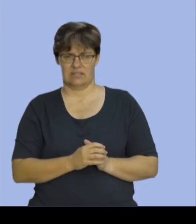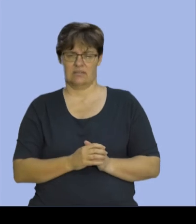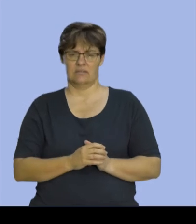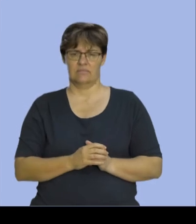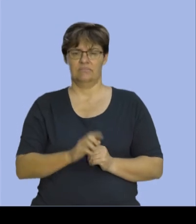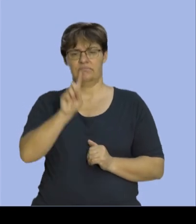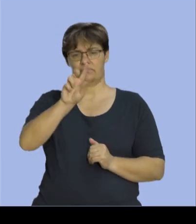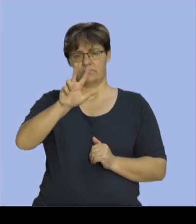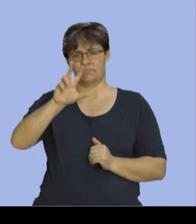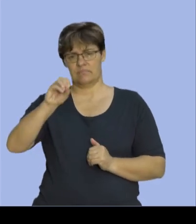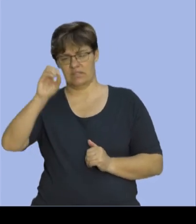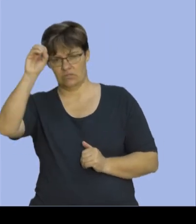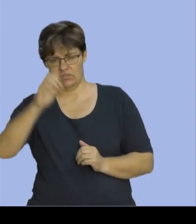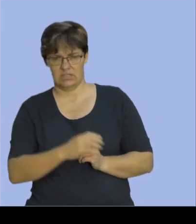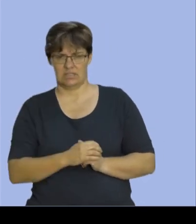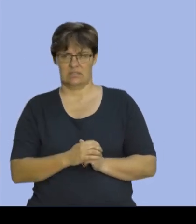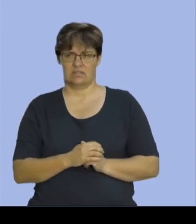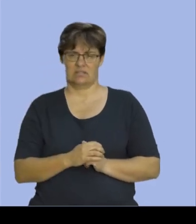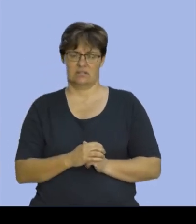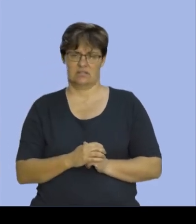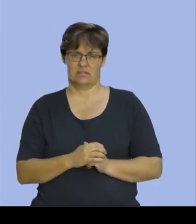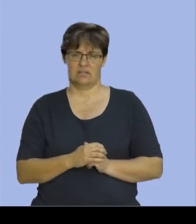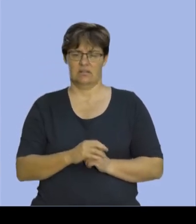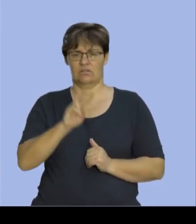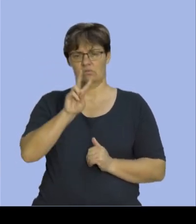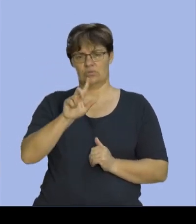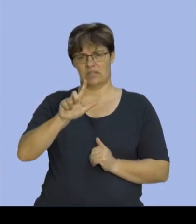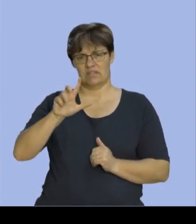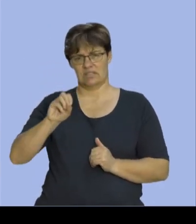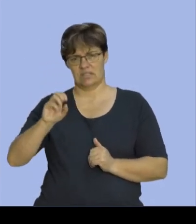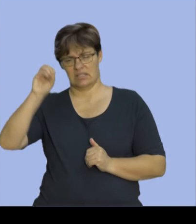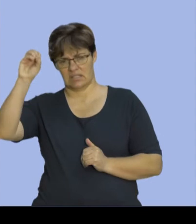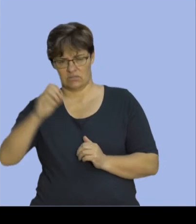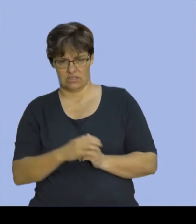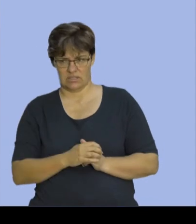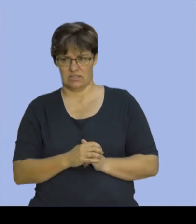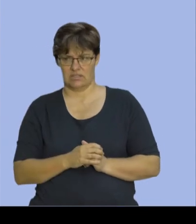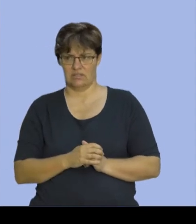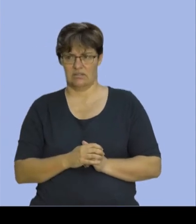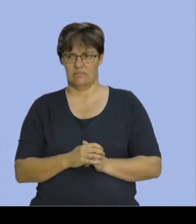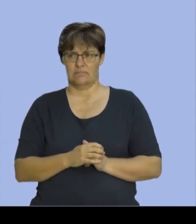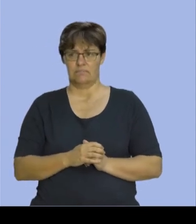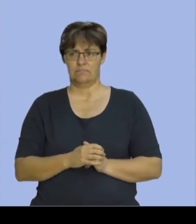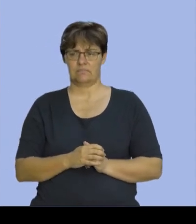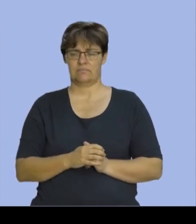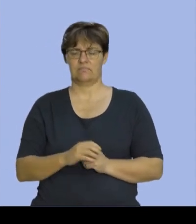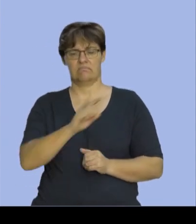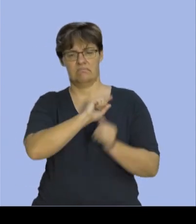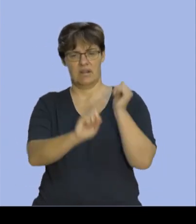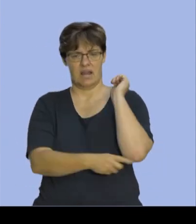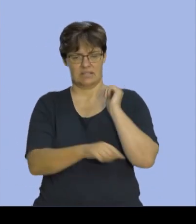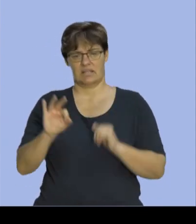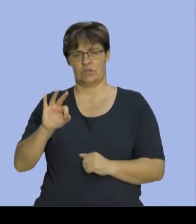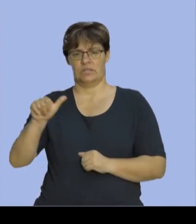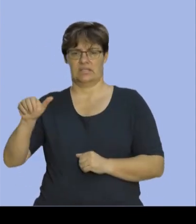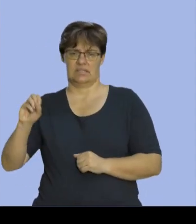degrees, go to 180 degrees, and then go to 270, and then lastly